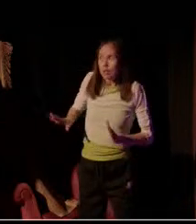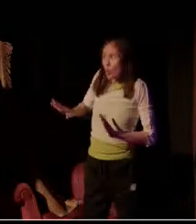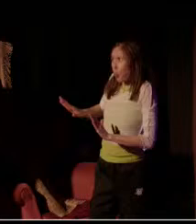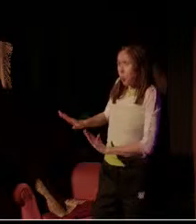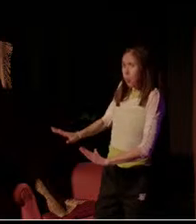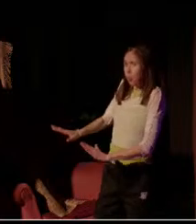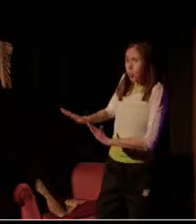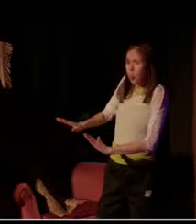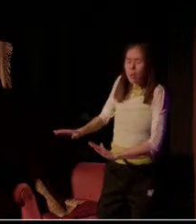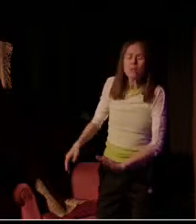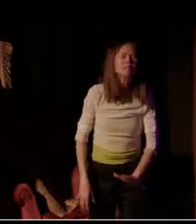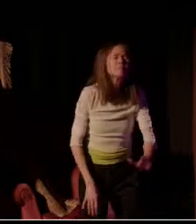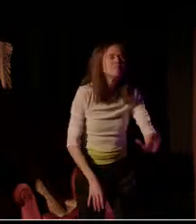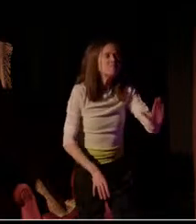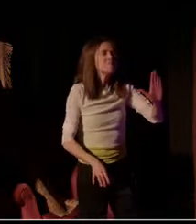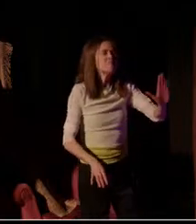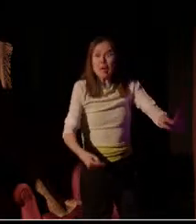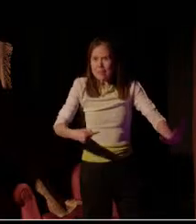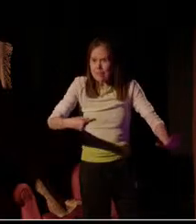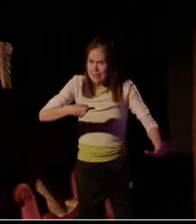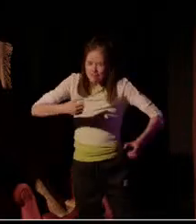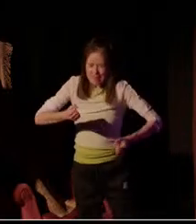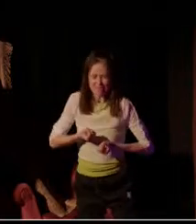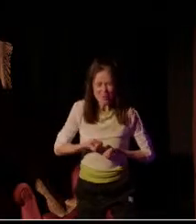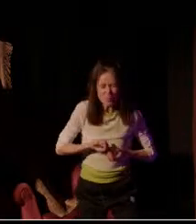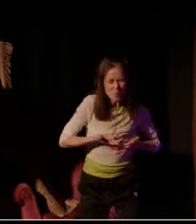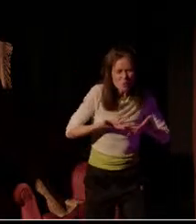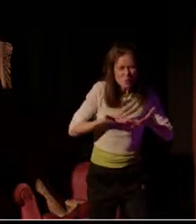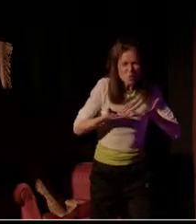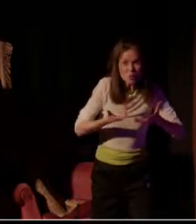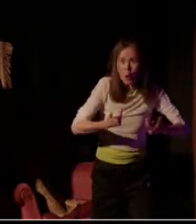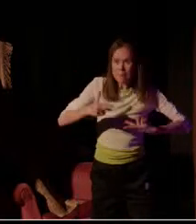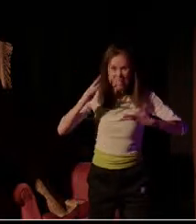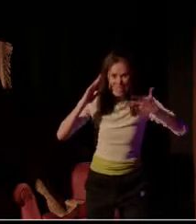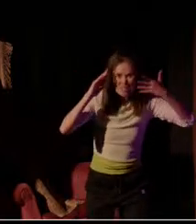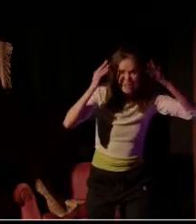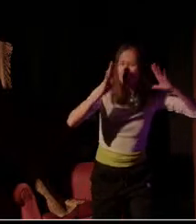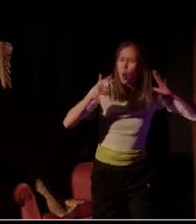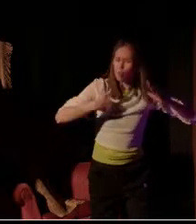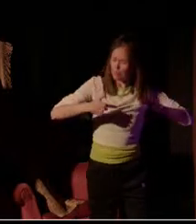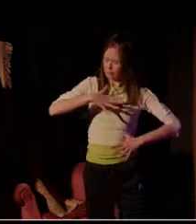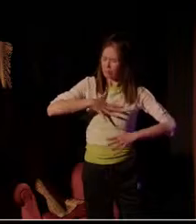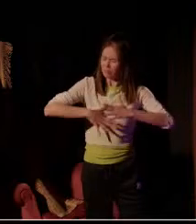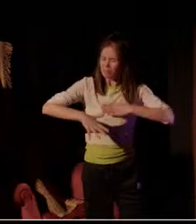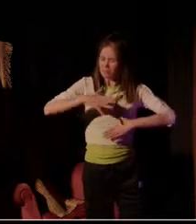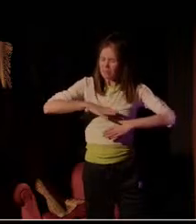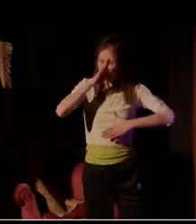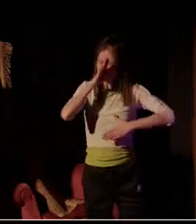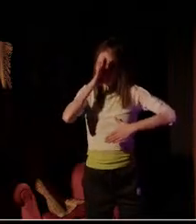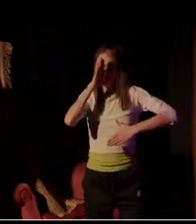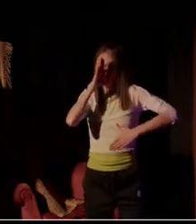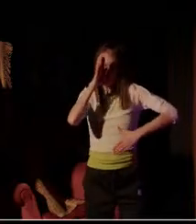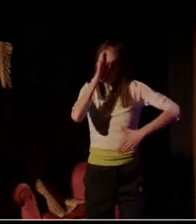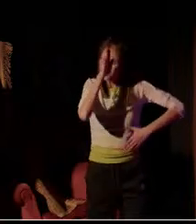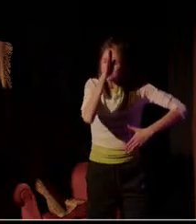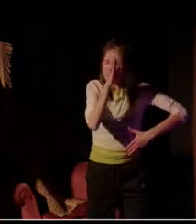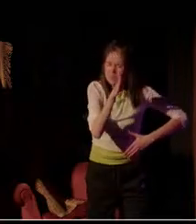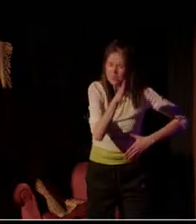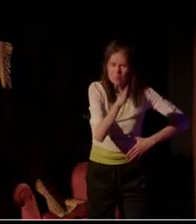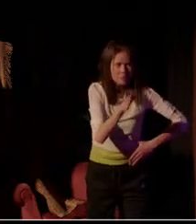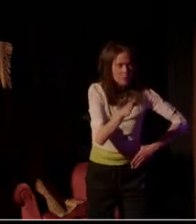if my reason will to that be obedient, then I'll be sane. If not, my sense is more inclined towards madness, shall bid it